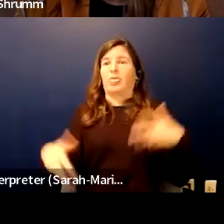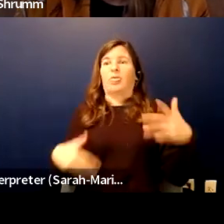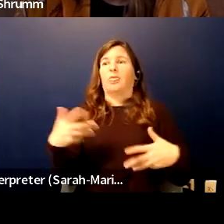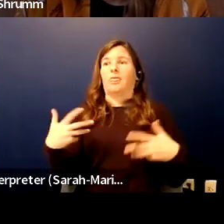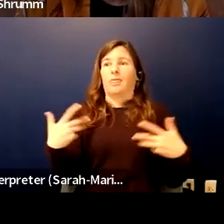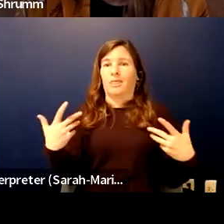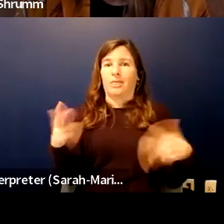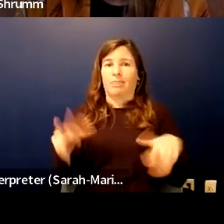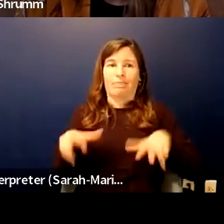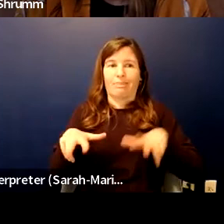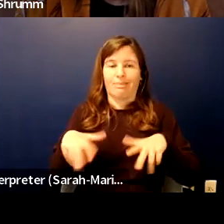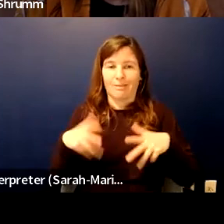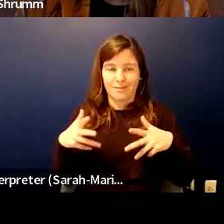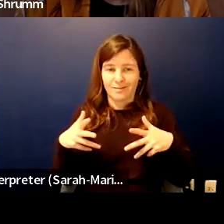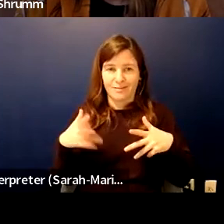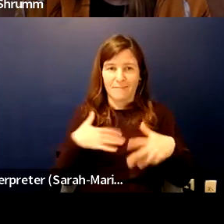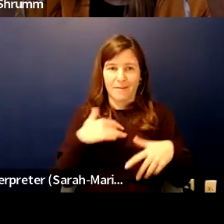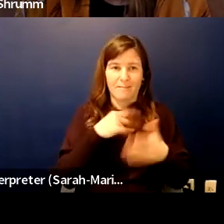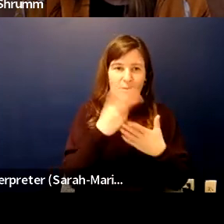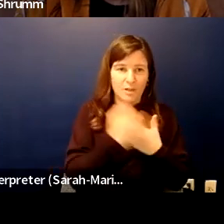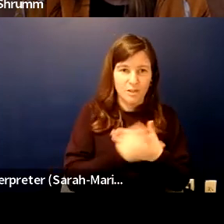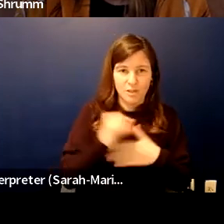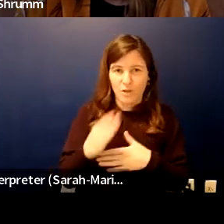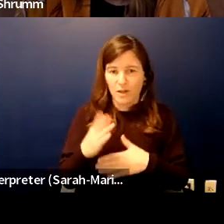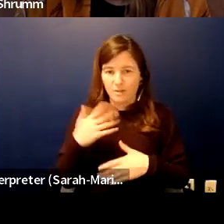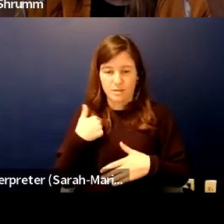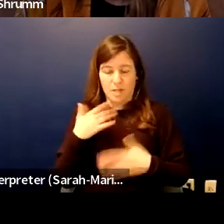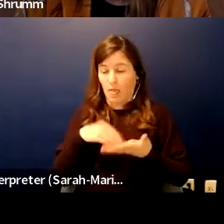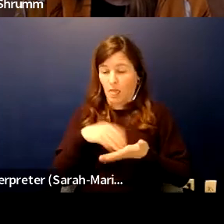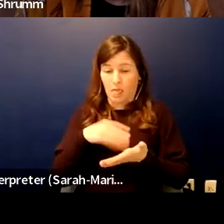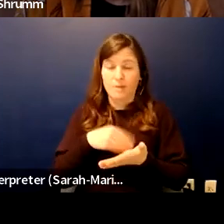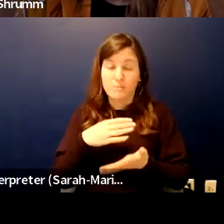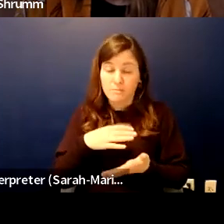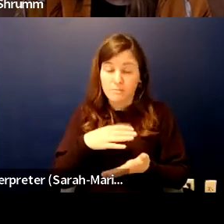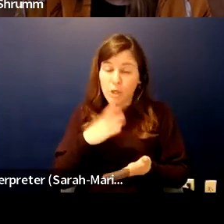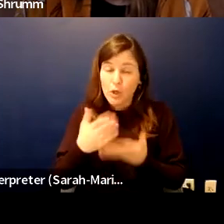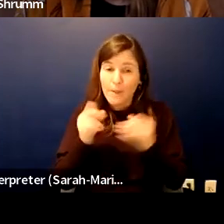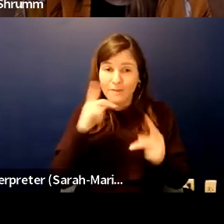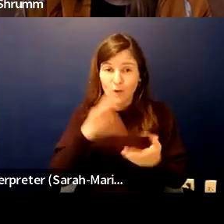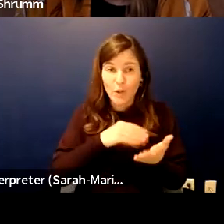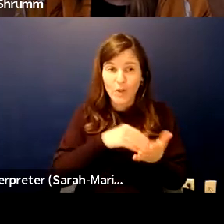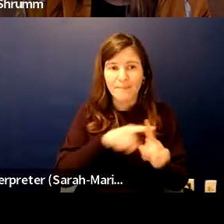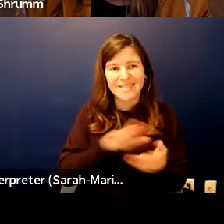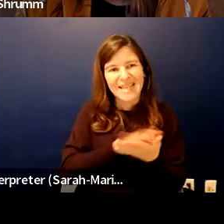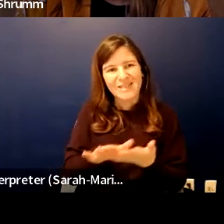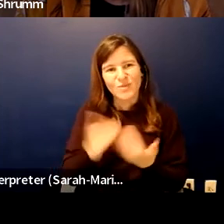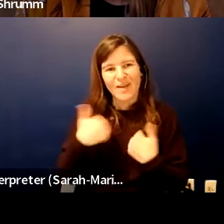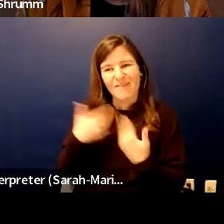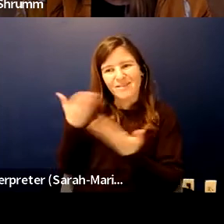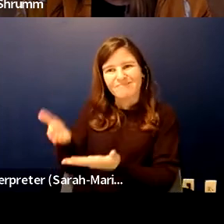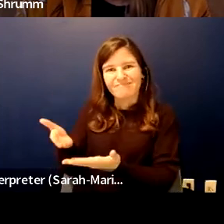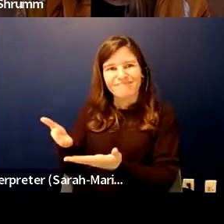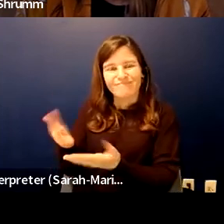like projects and jobs and things like that, which is the best way to learn, but it's also nice to have that kind of